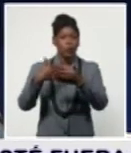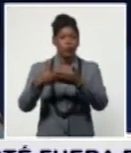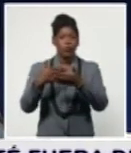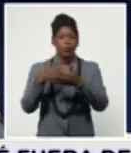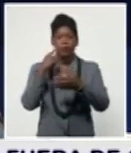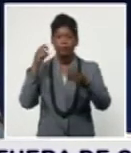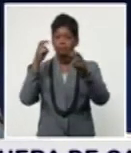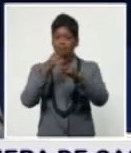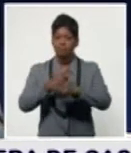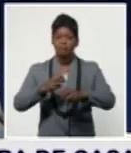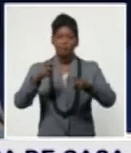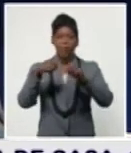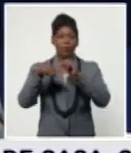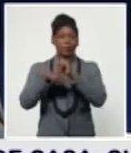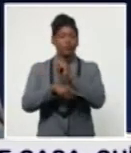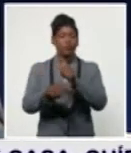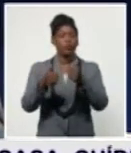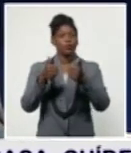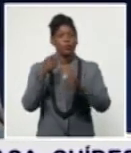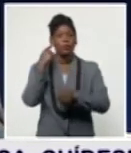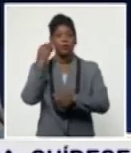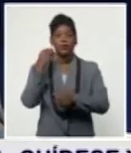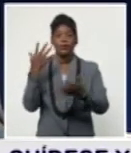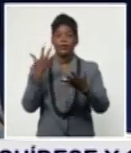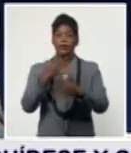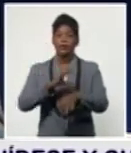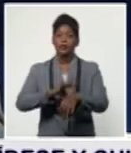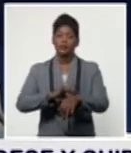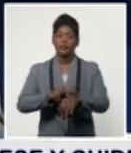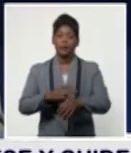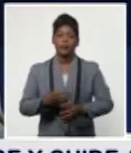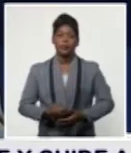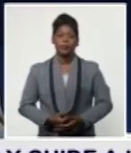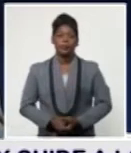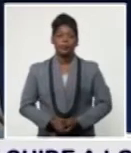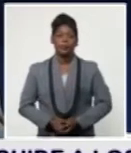3 samples daily.